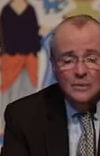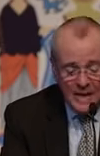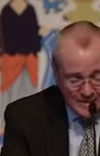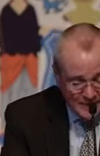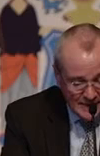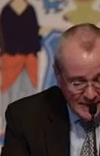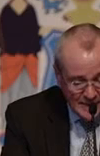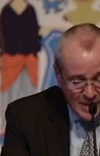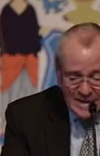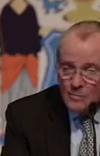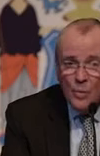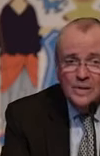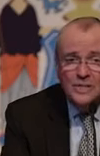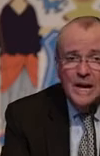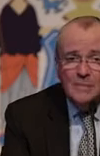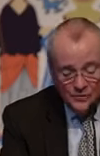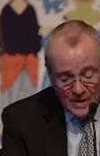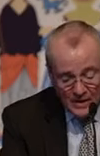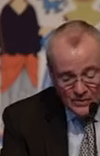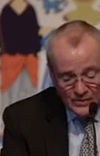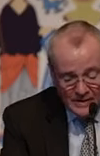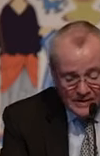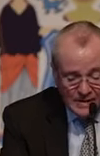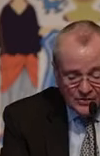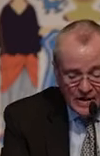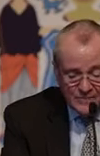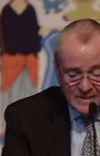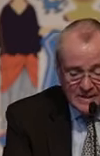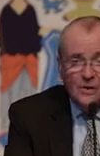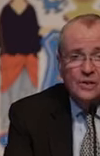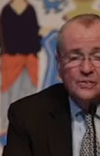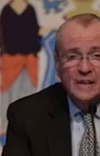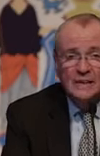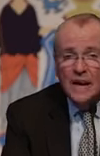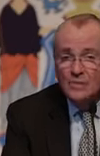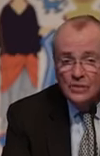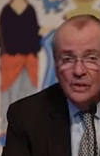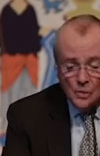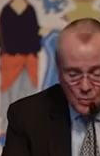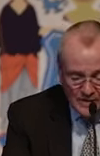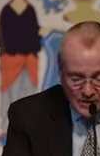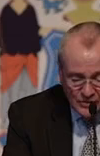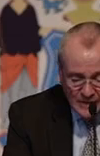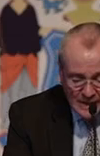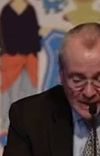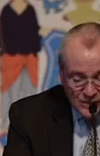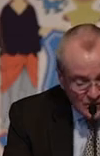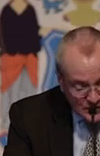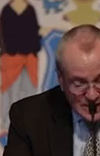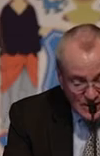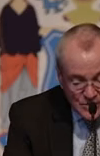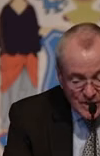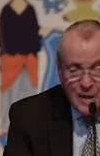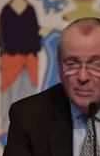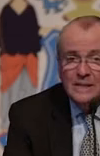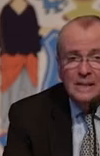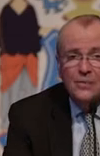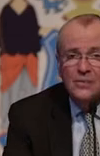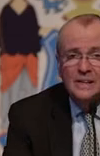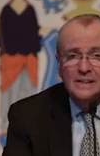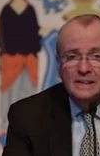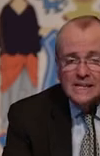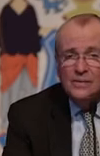cannot do that. My number one job is the health and safety of our state, every single one of us. And as I said yesterday,